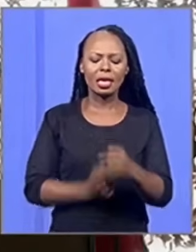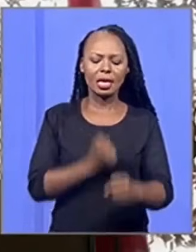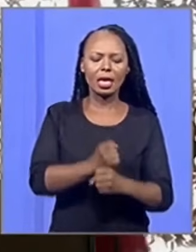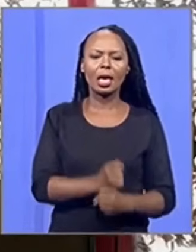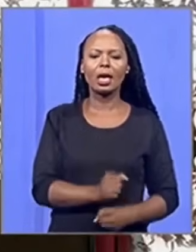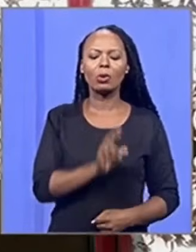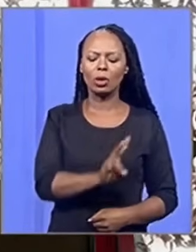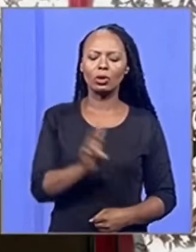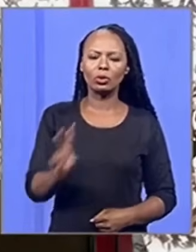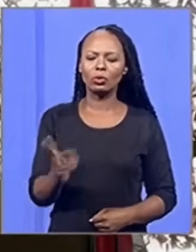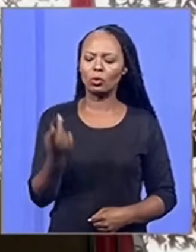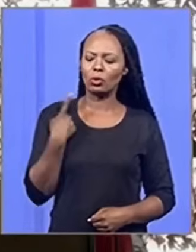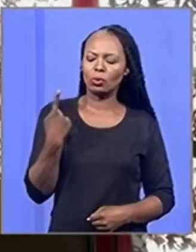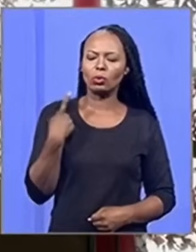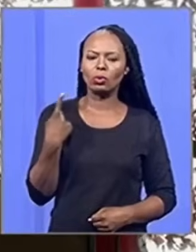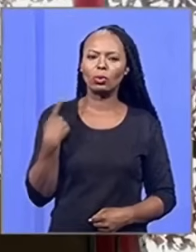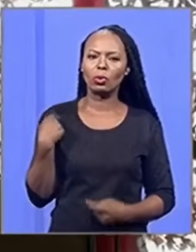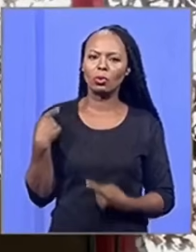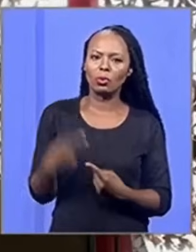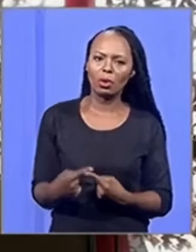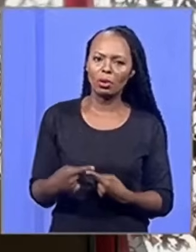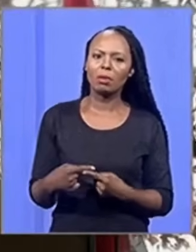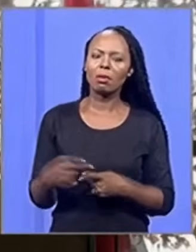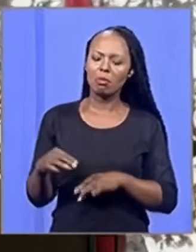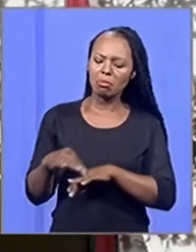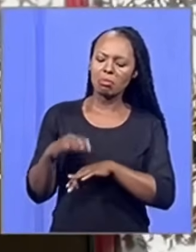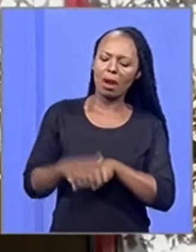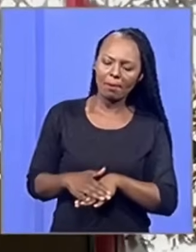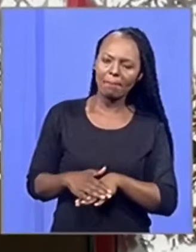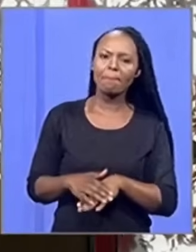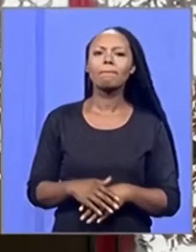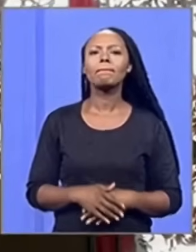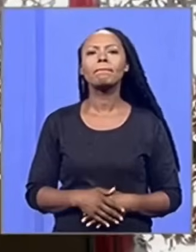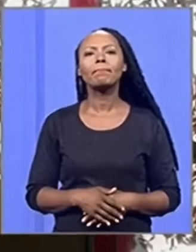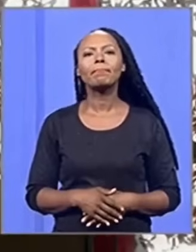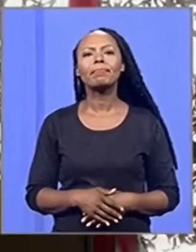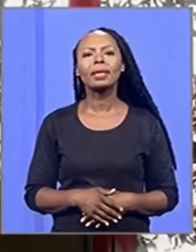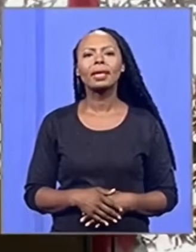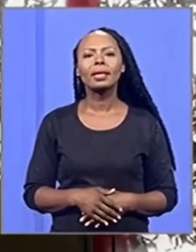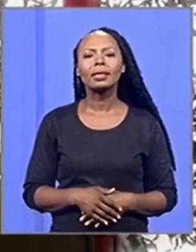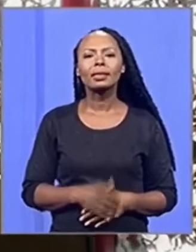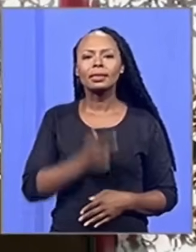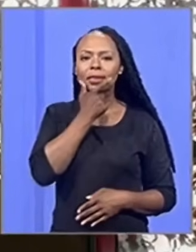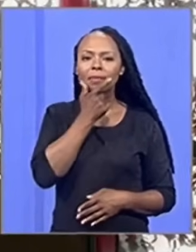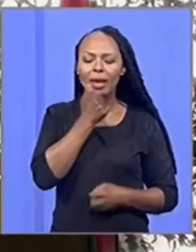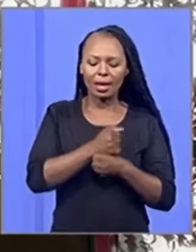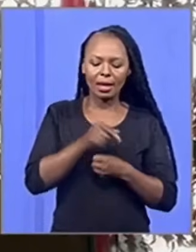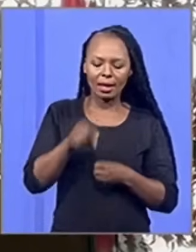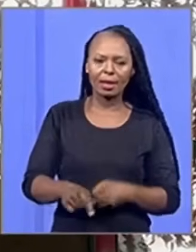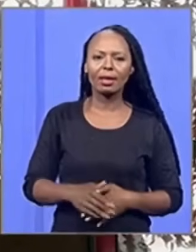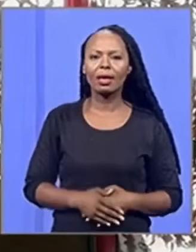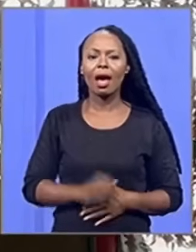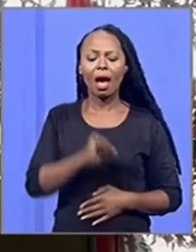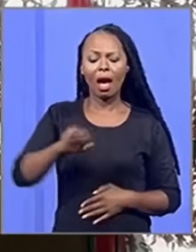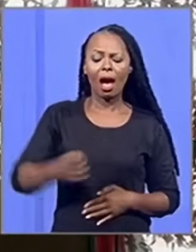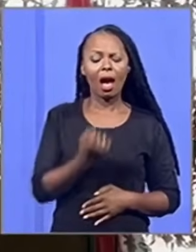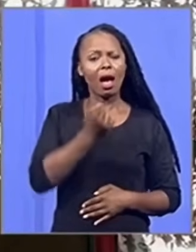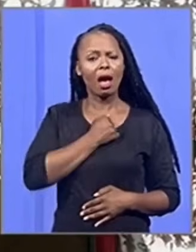but in December 30 this year he was a loving